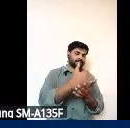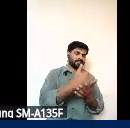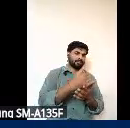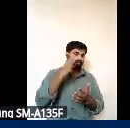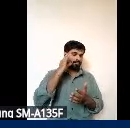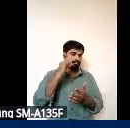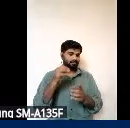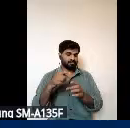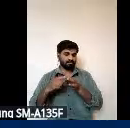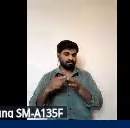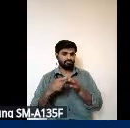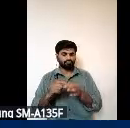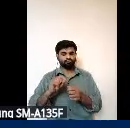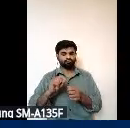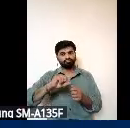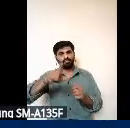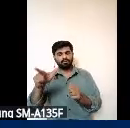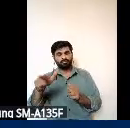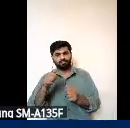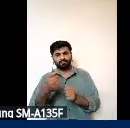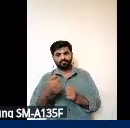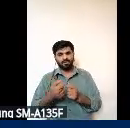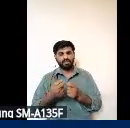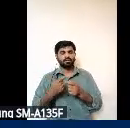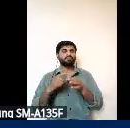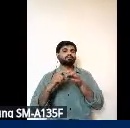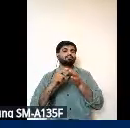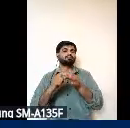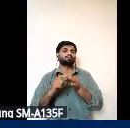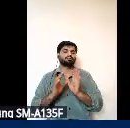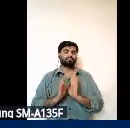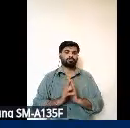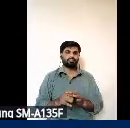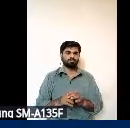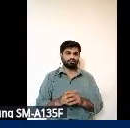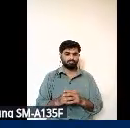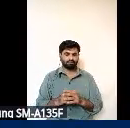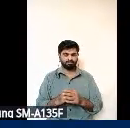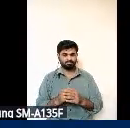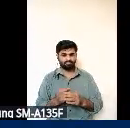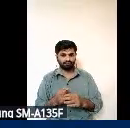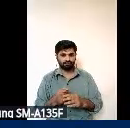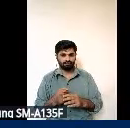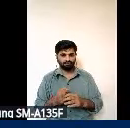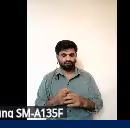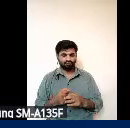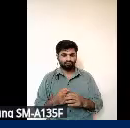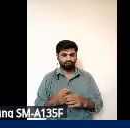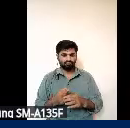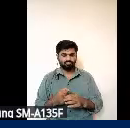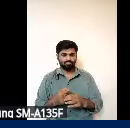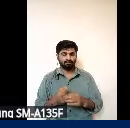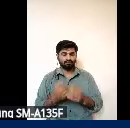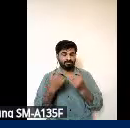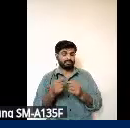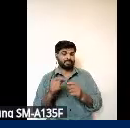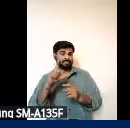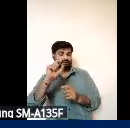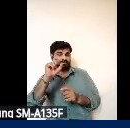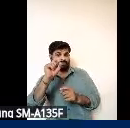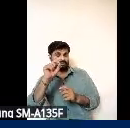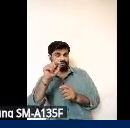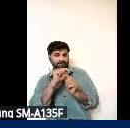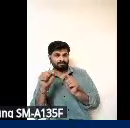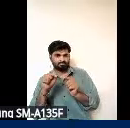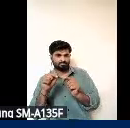person. I mean, theoretically, it has asked questions to every person. Uh, can people mute because there is a lot of